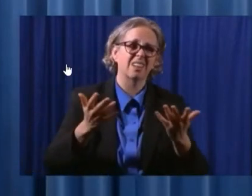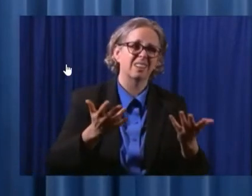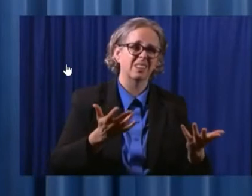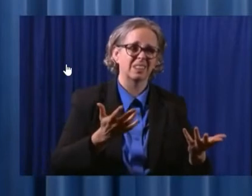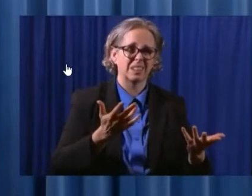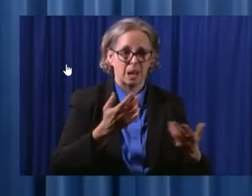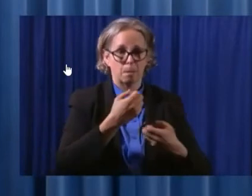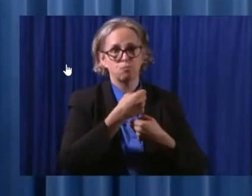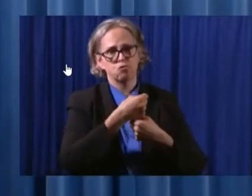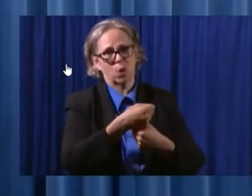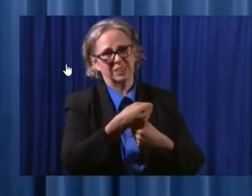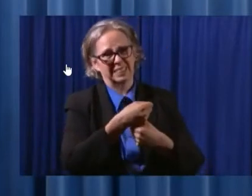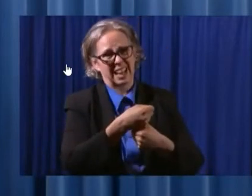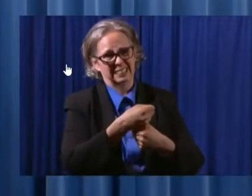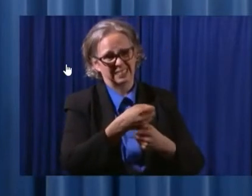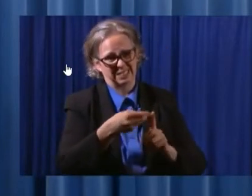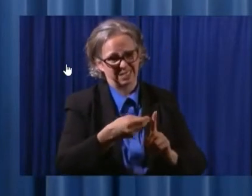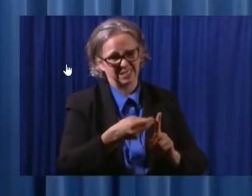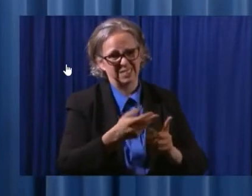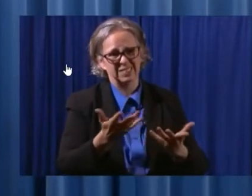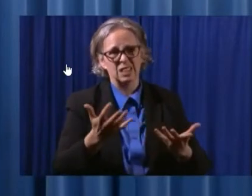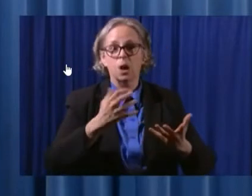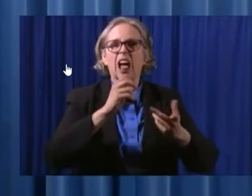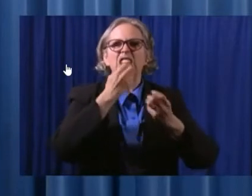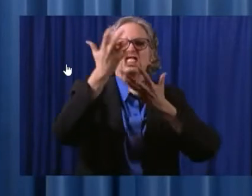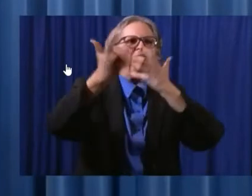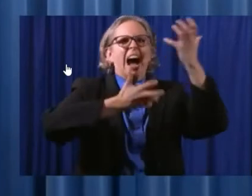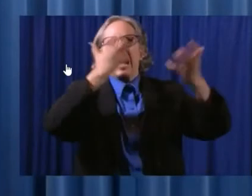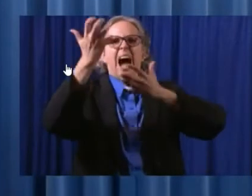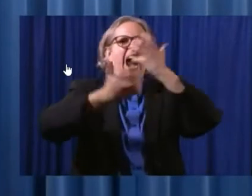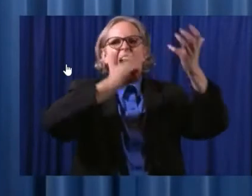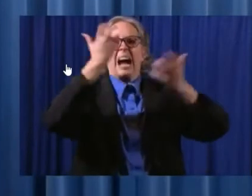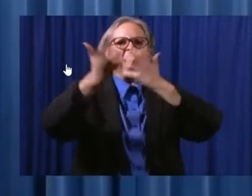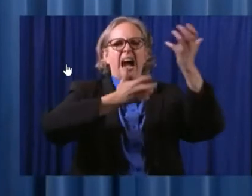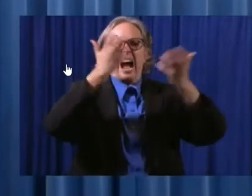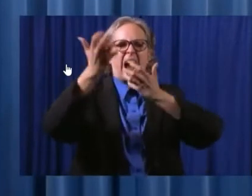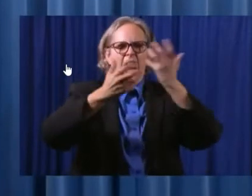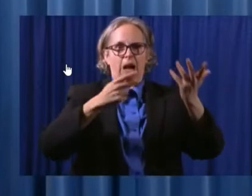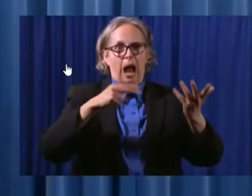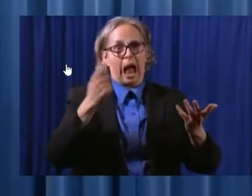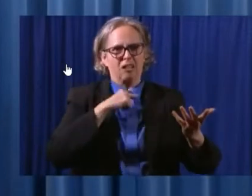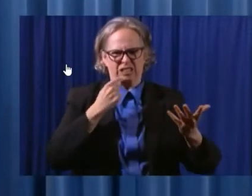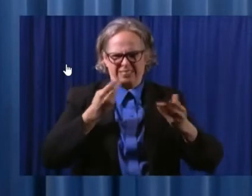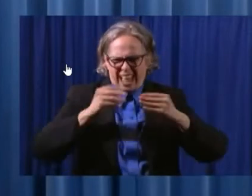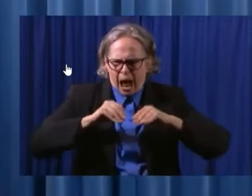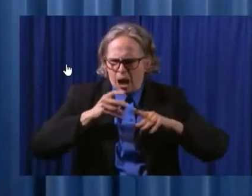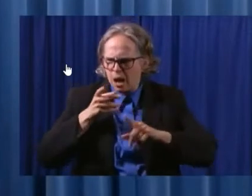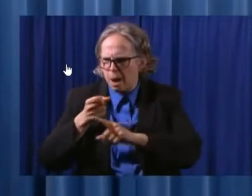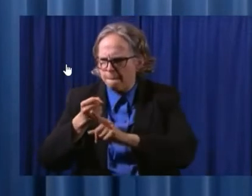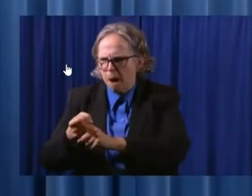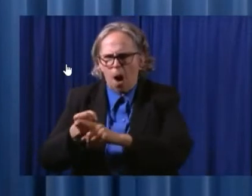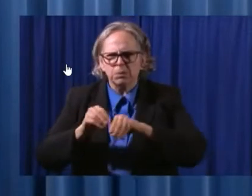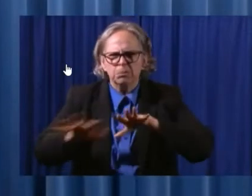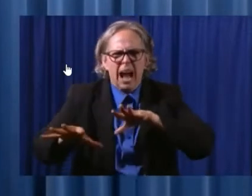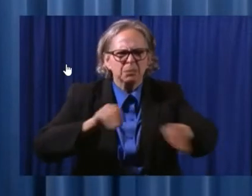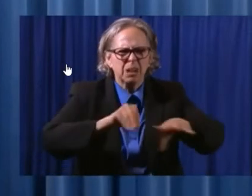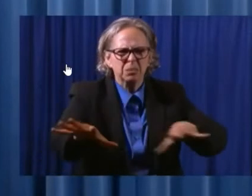gathering. Shouting also present a particular risk. The virus is spreading in some cases at the